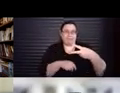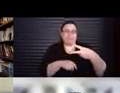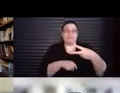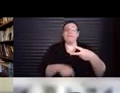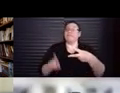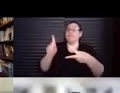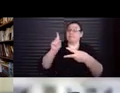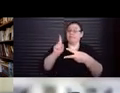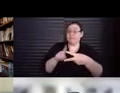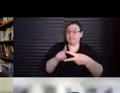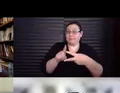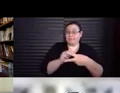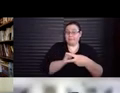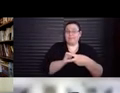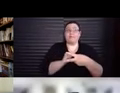one is,